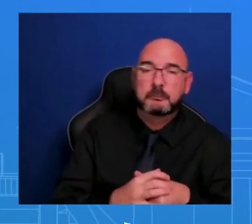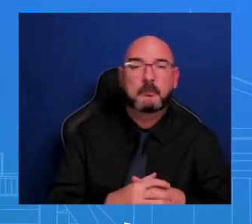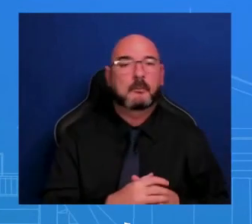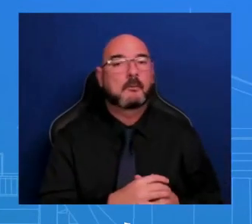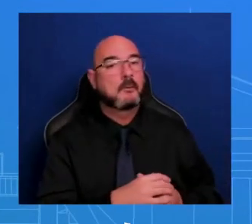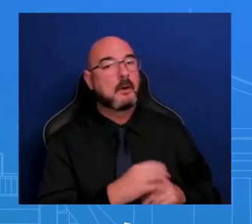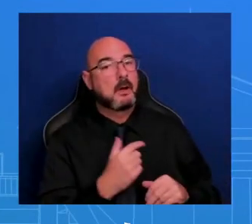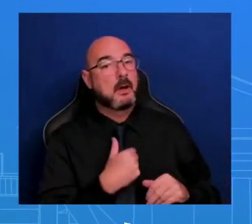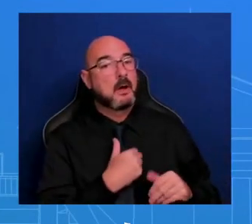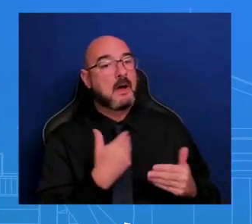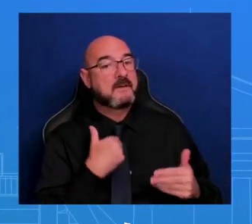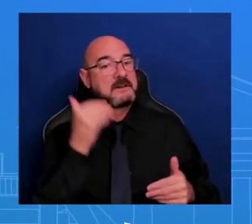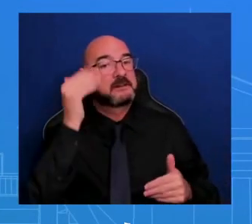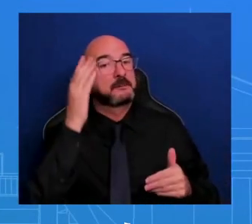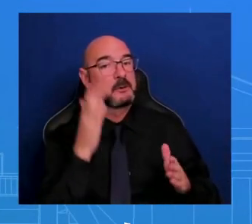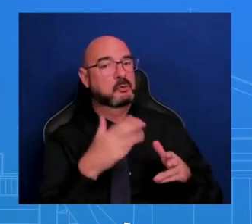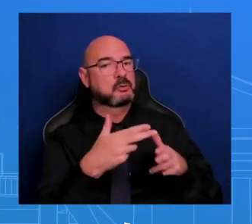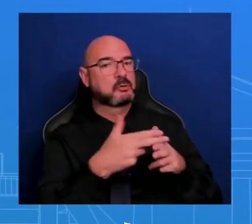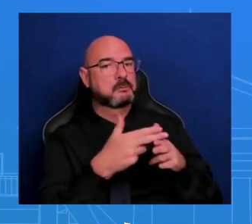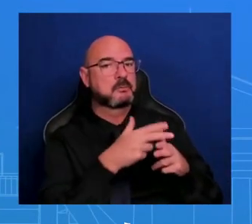is,